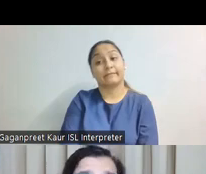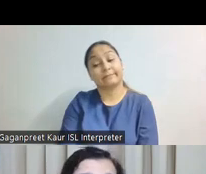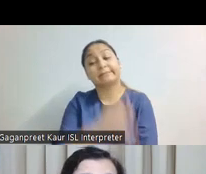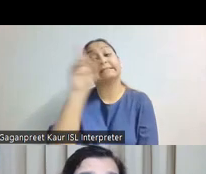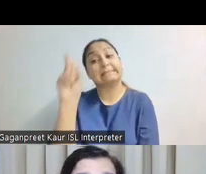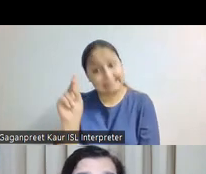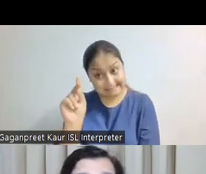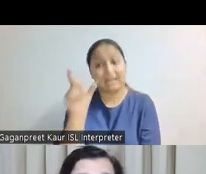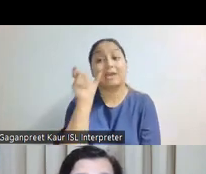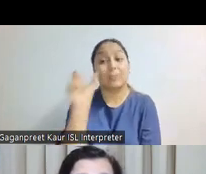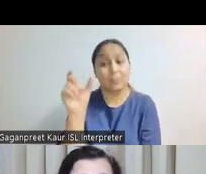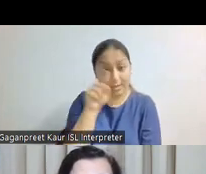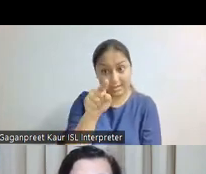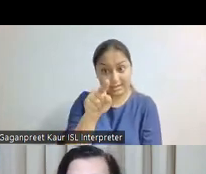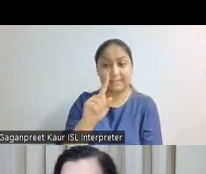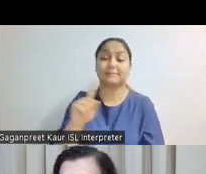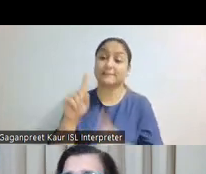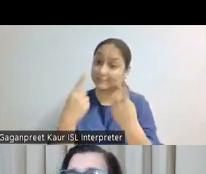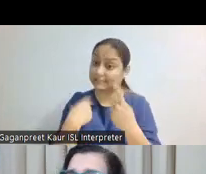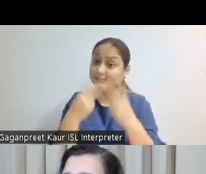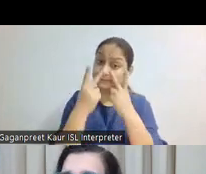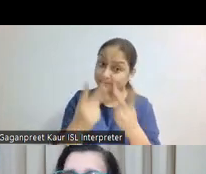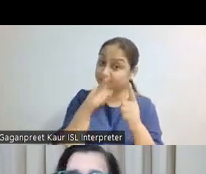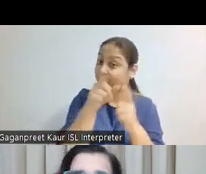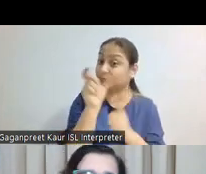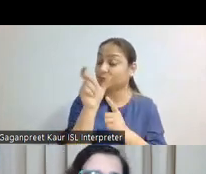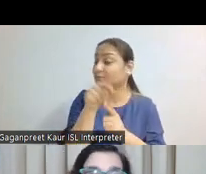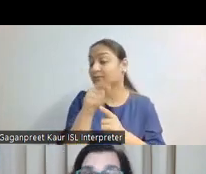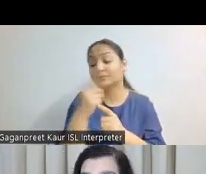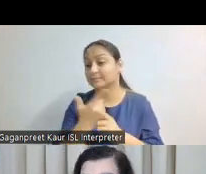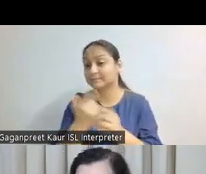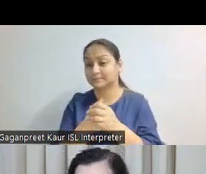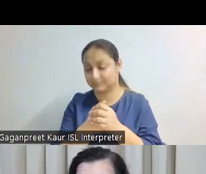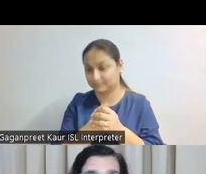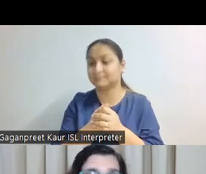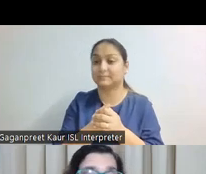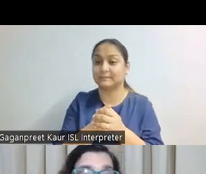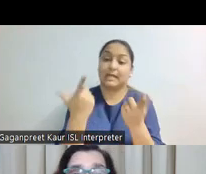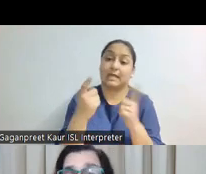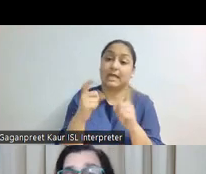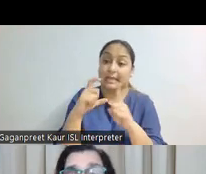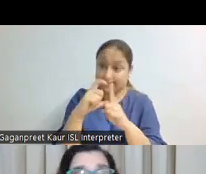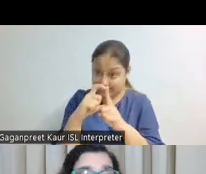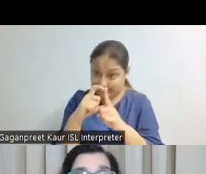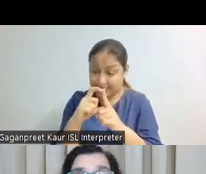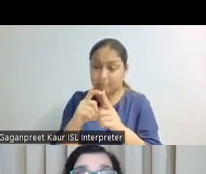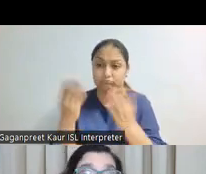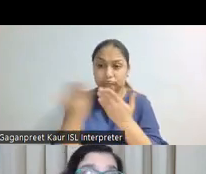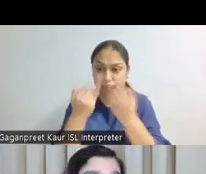But why do we need to fix this? Okay, you're going to come with democracy, the right of women to